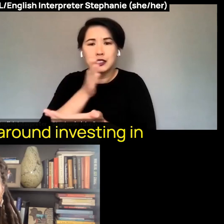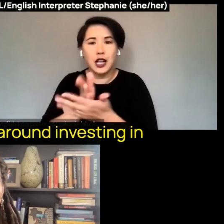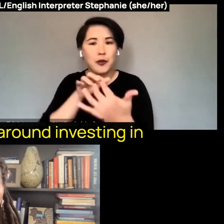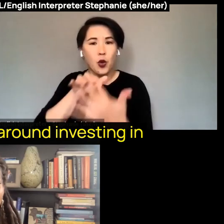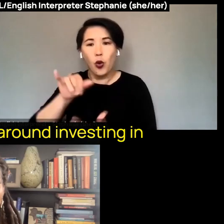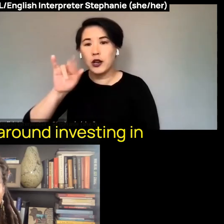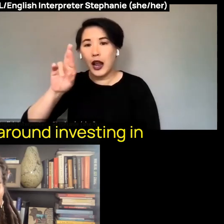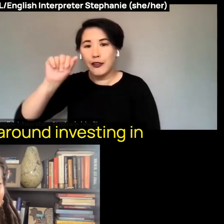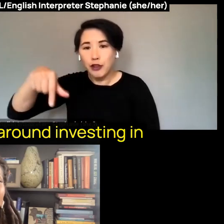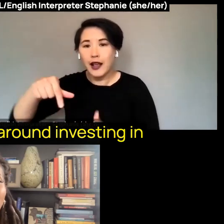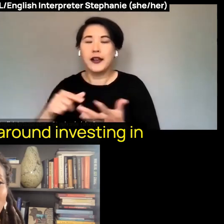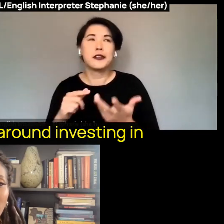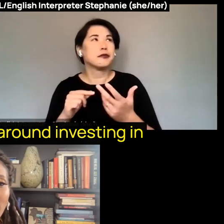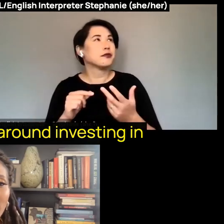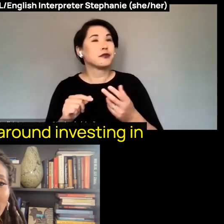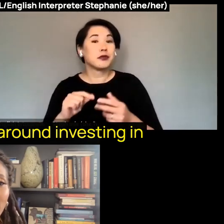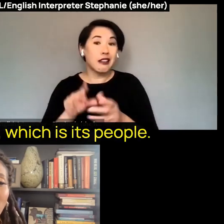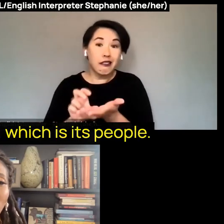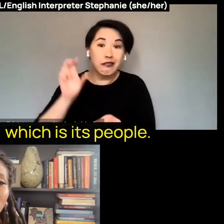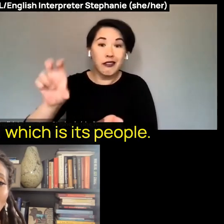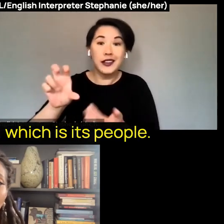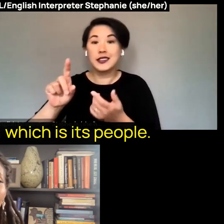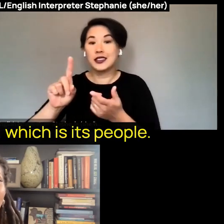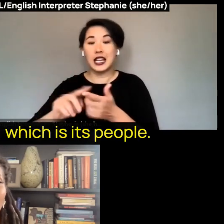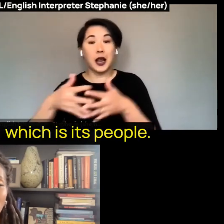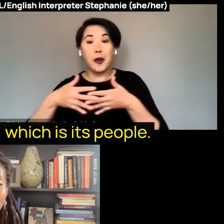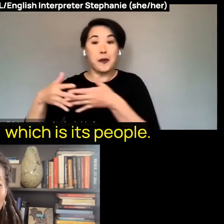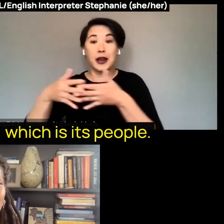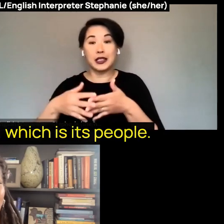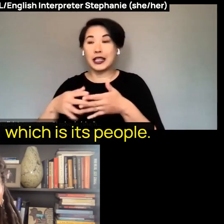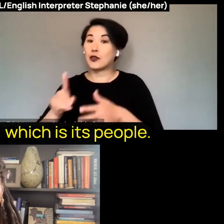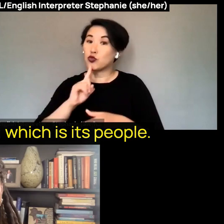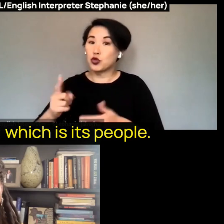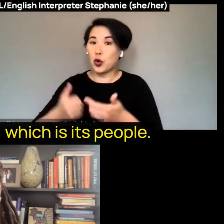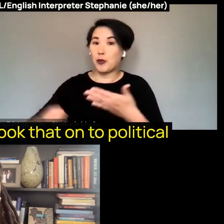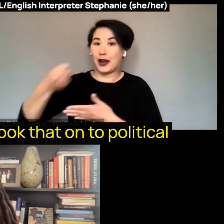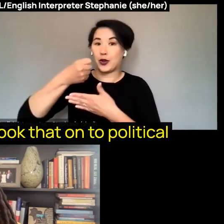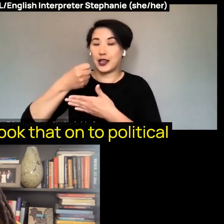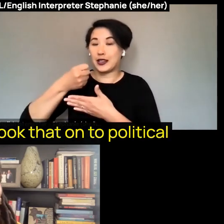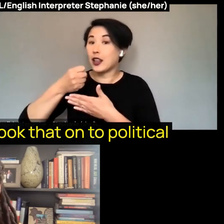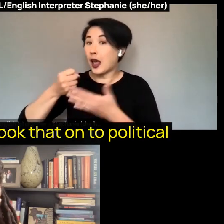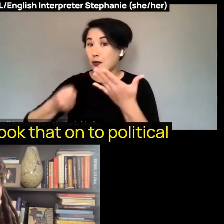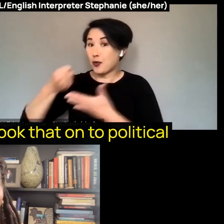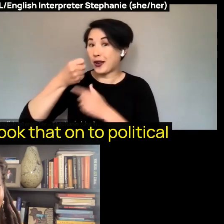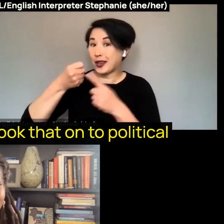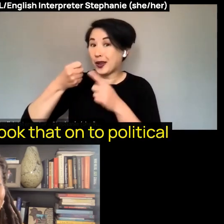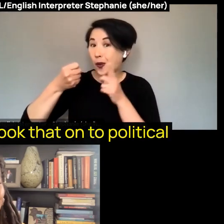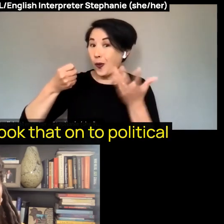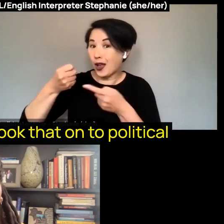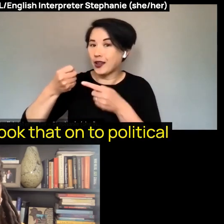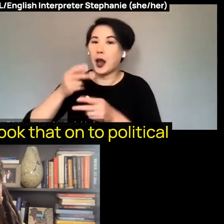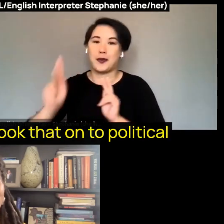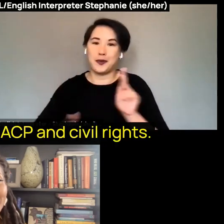know, work around investing in America's true priorities, which is its people. And then just sort of took that on